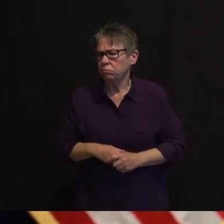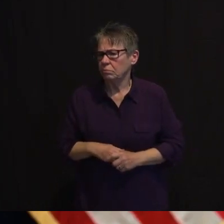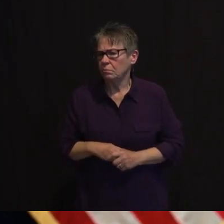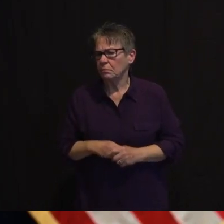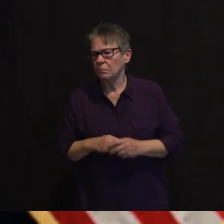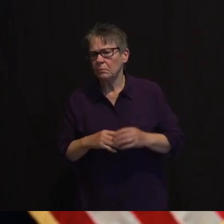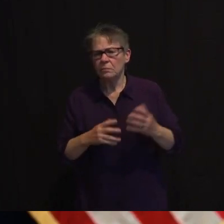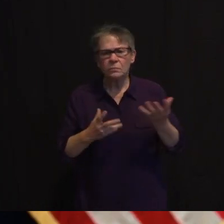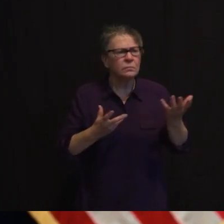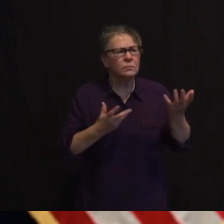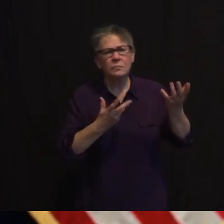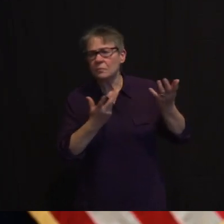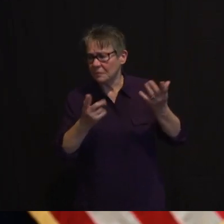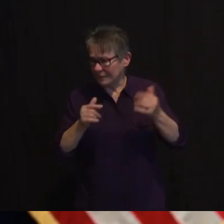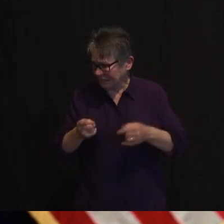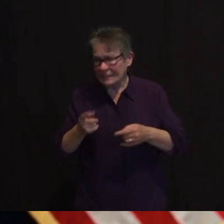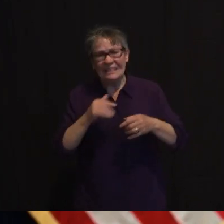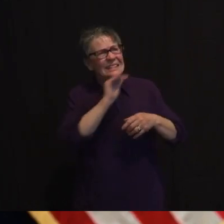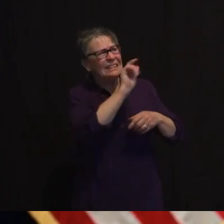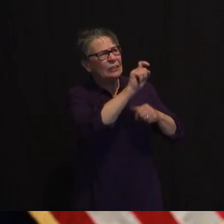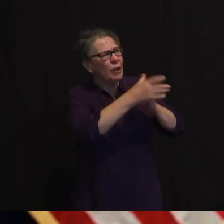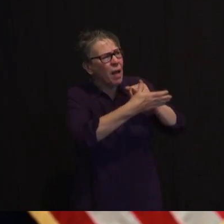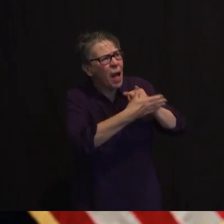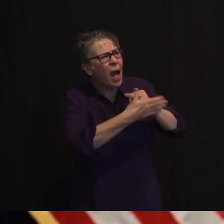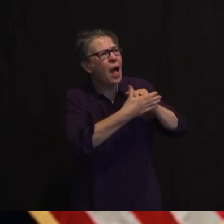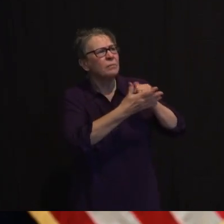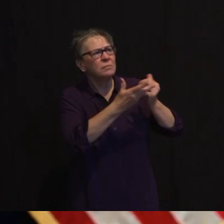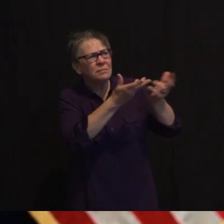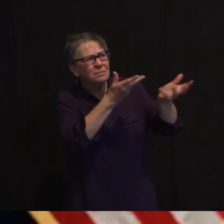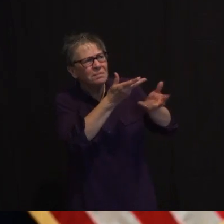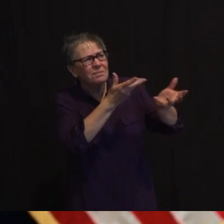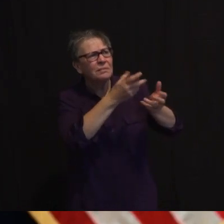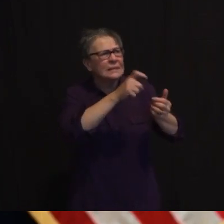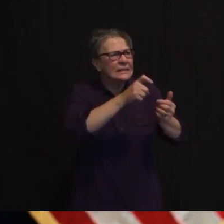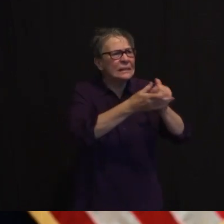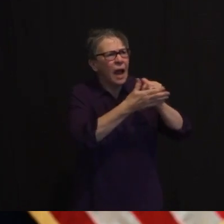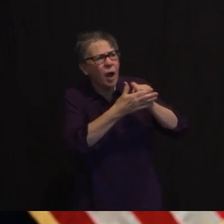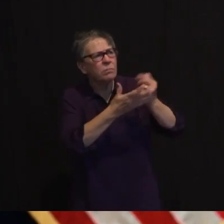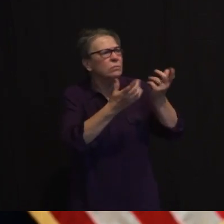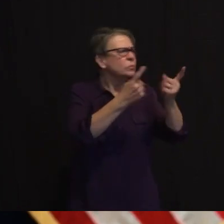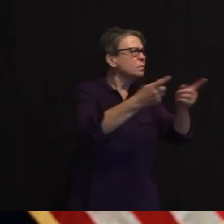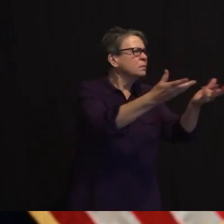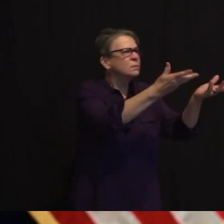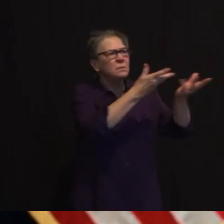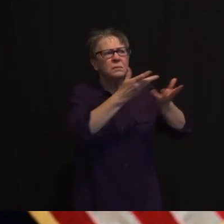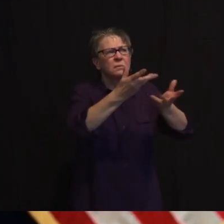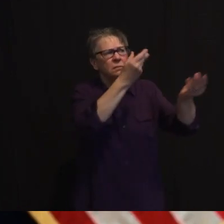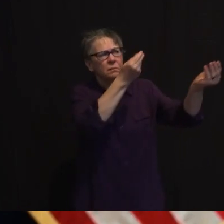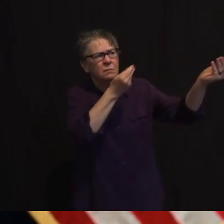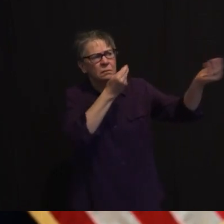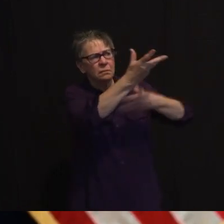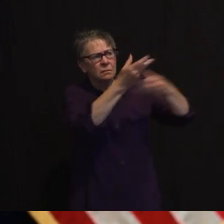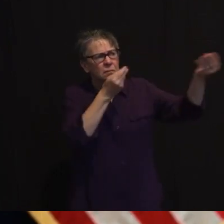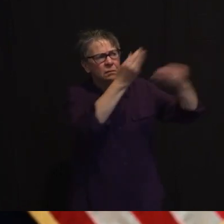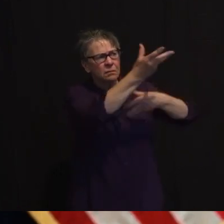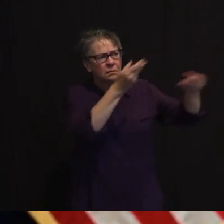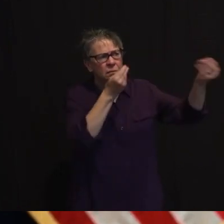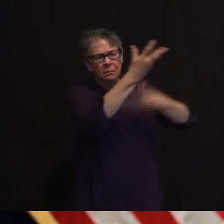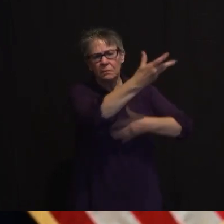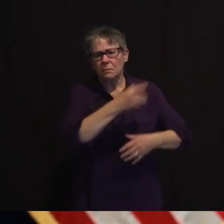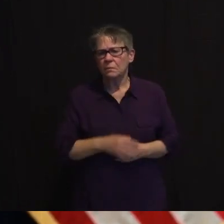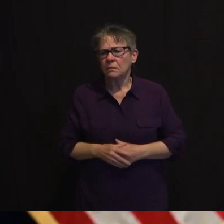use our help. I just want to say this, that I endorsed full-throatedly, and I know